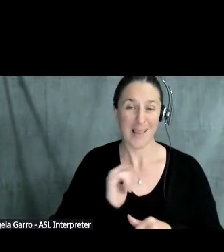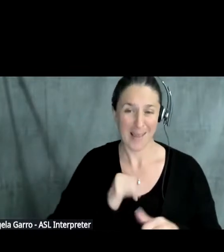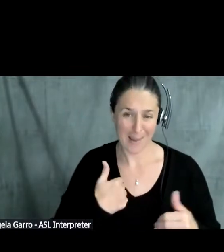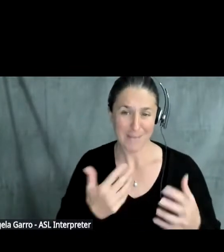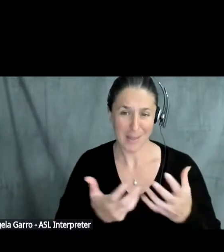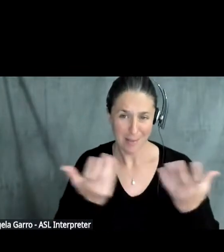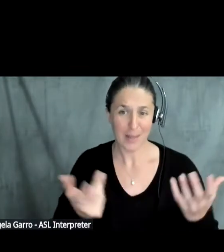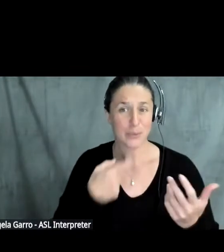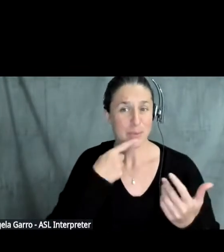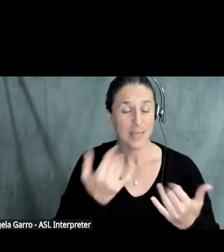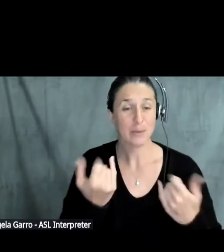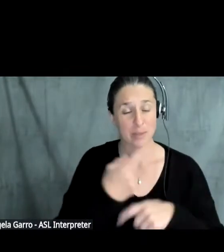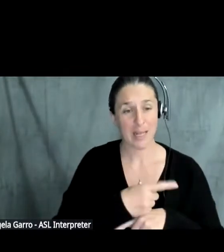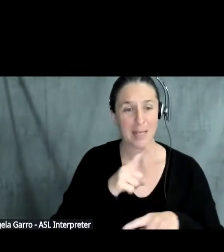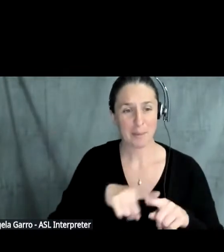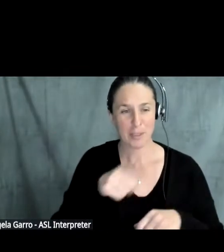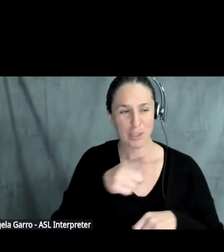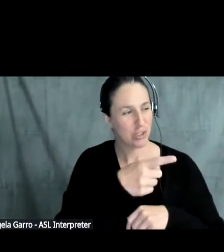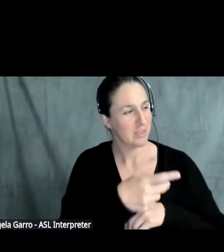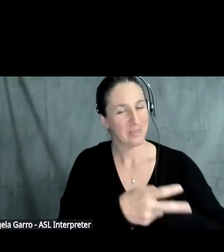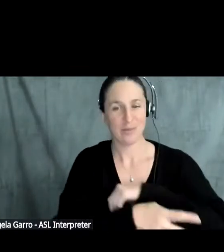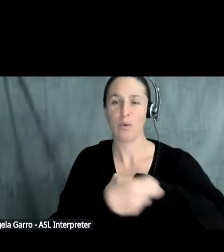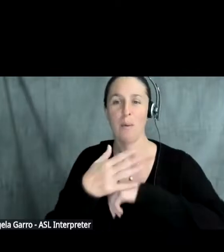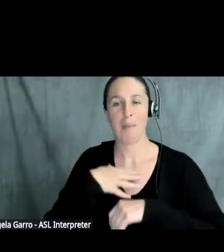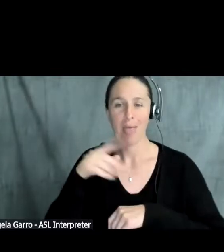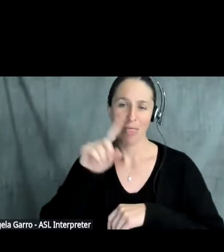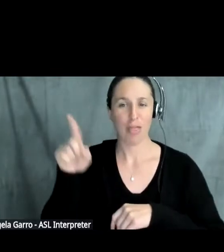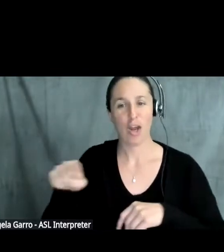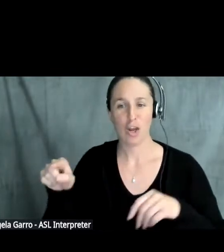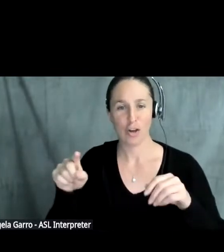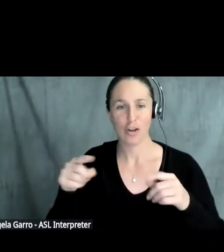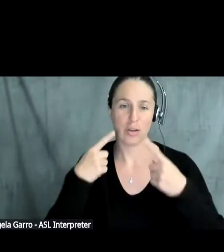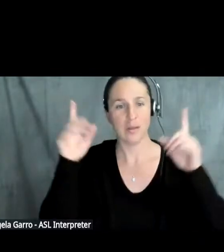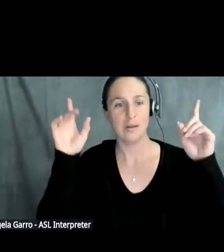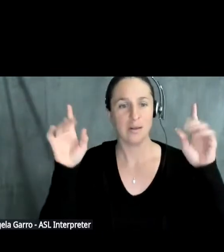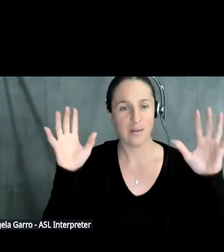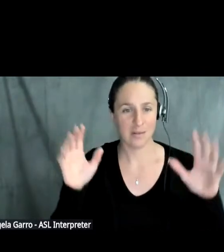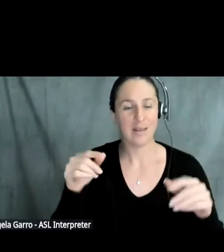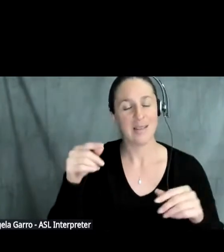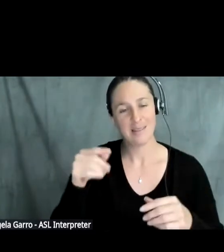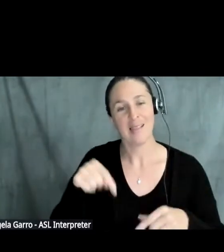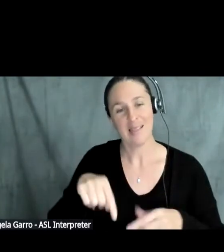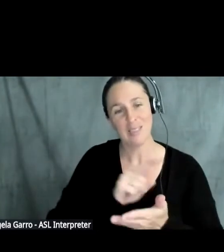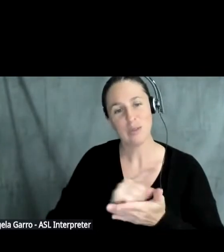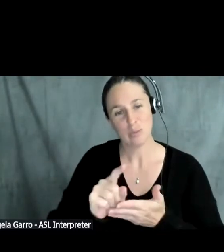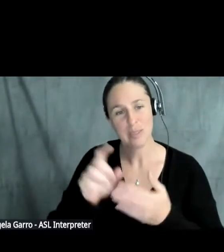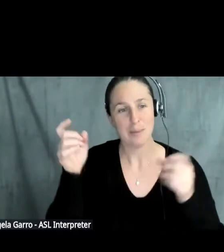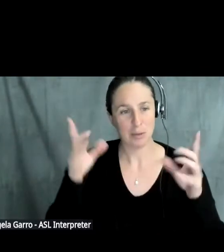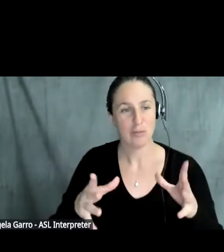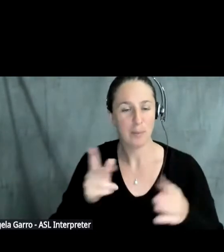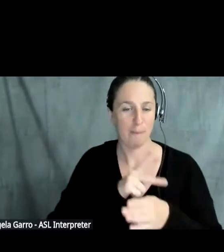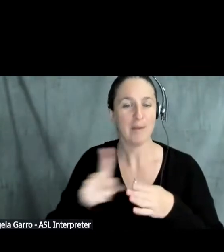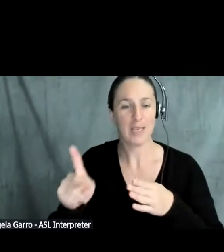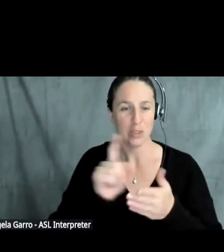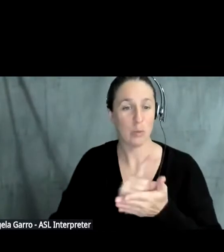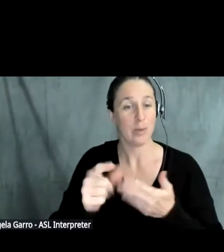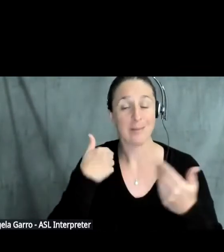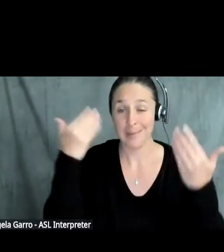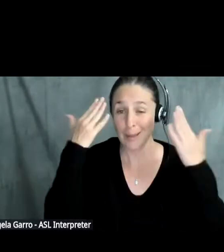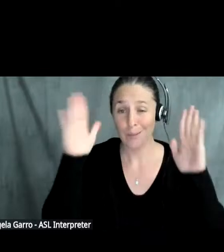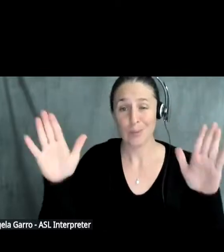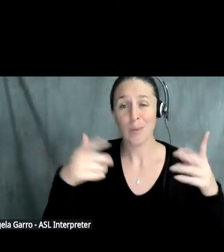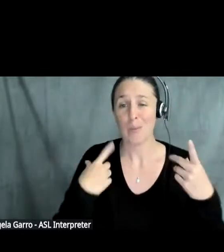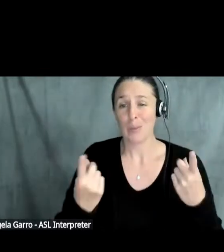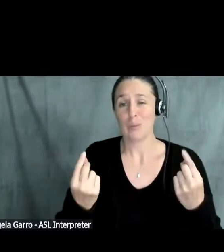today, but she took my thunder away because it is definitely, this week was Administrative Professionals Week, and I don't know what I would not